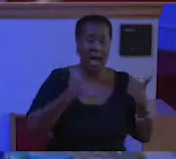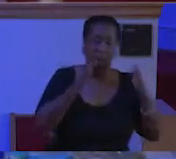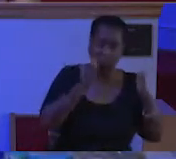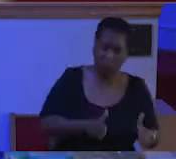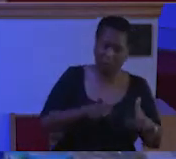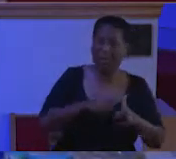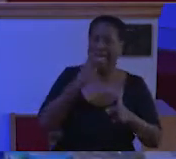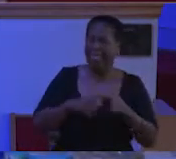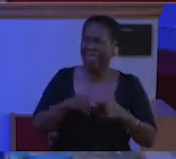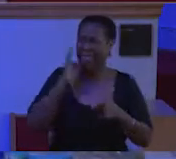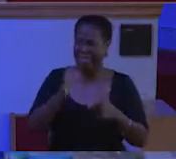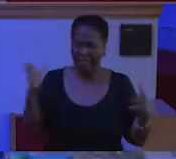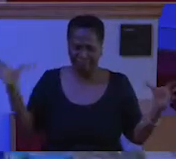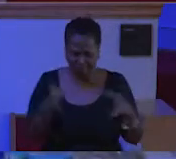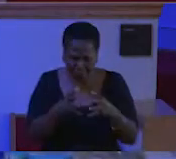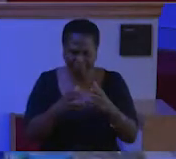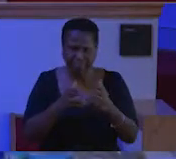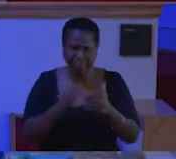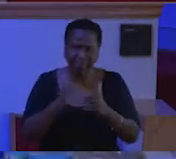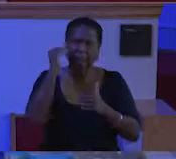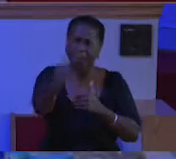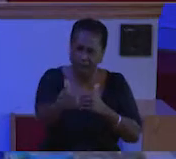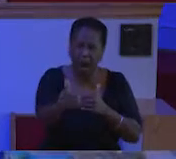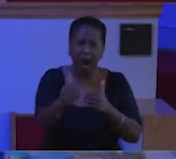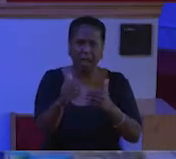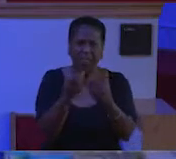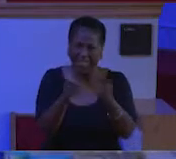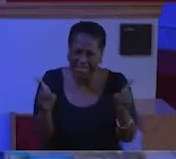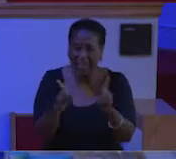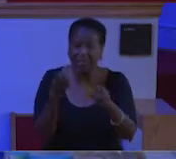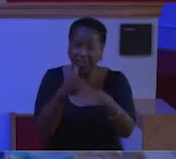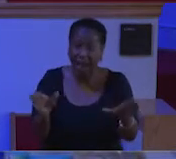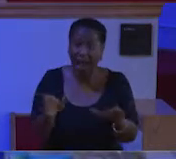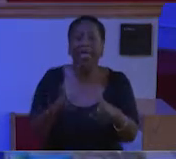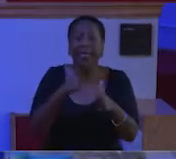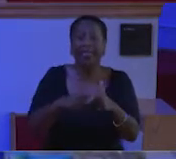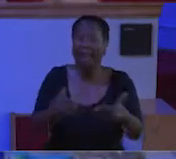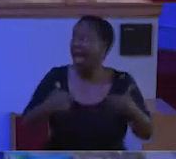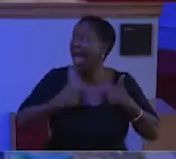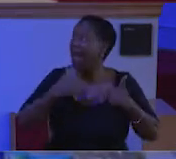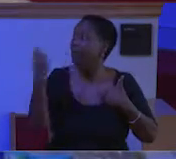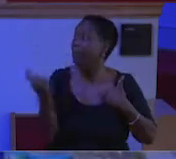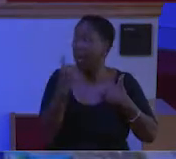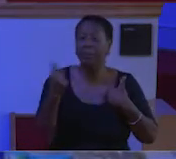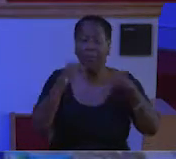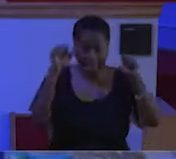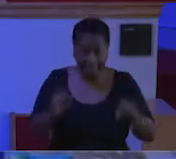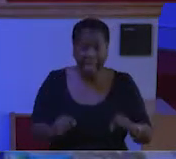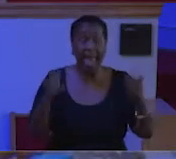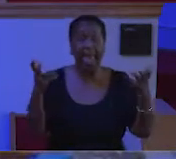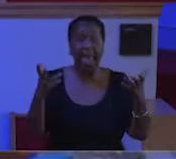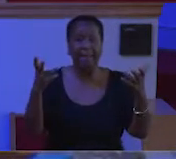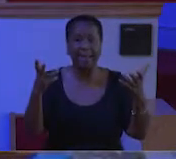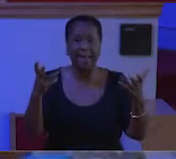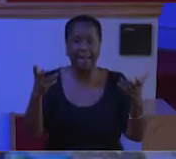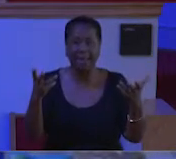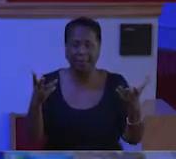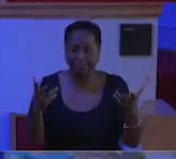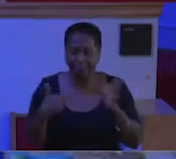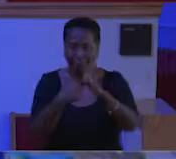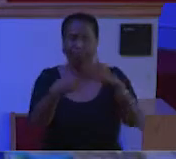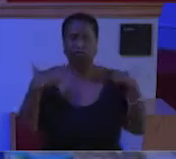and ever get them beyond the digital divide, then I've got something that can bring down